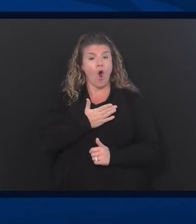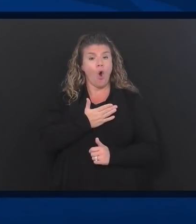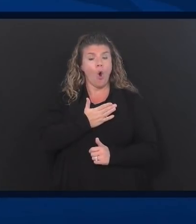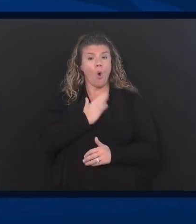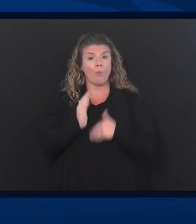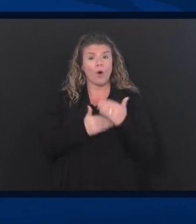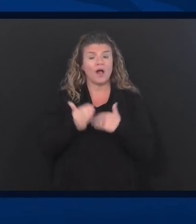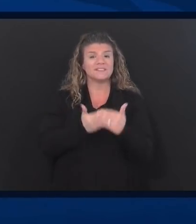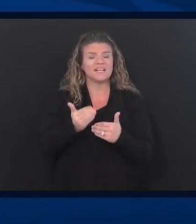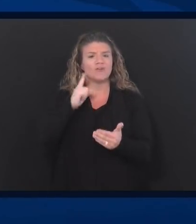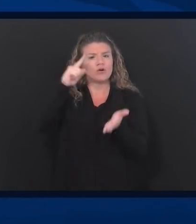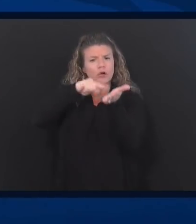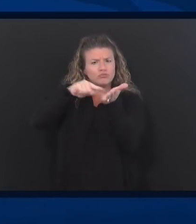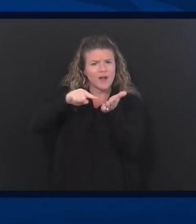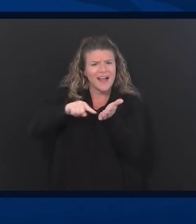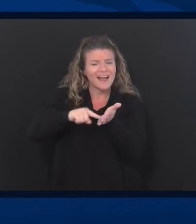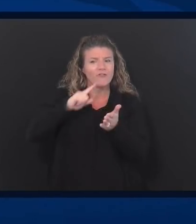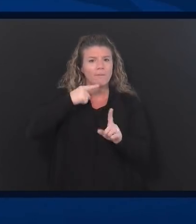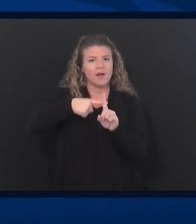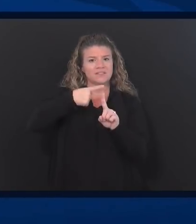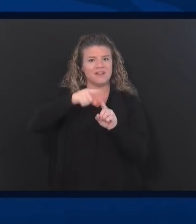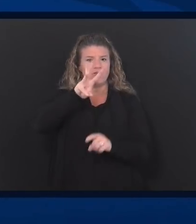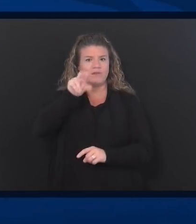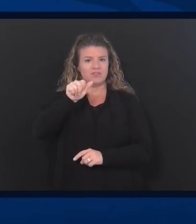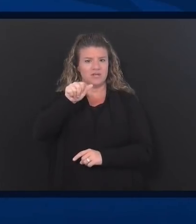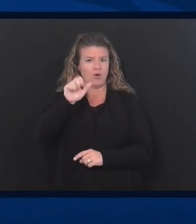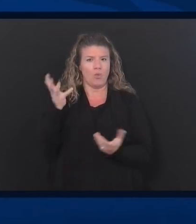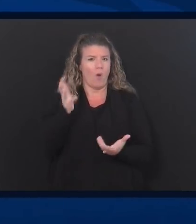positive patients in West Virginia?